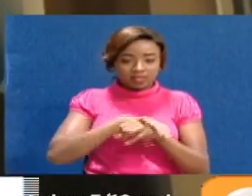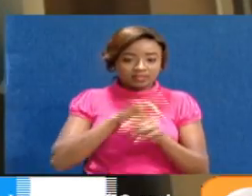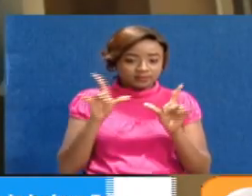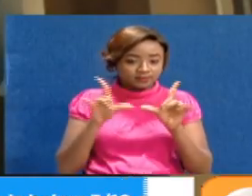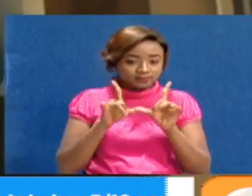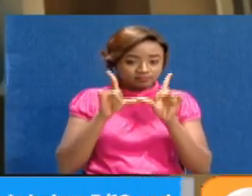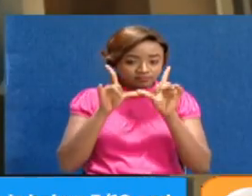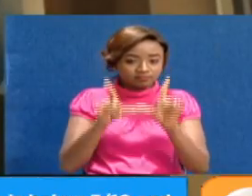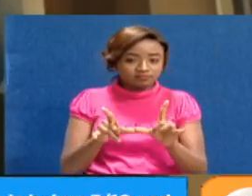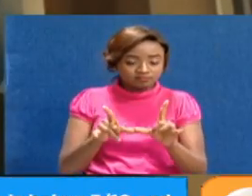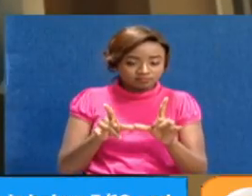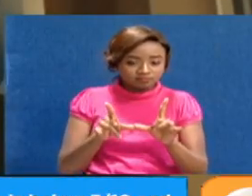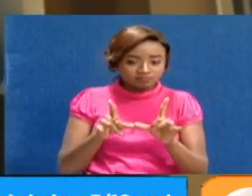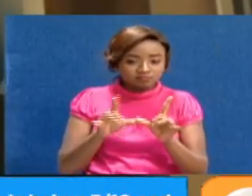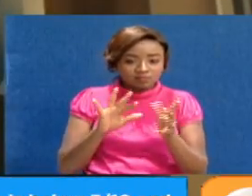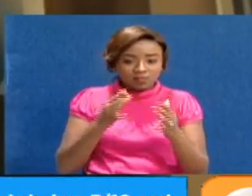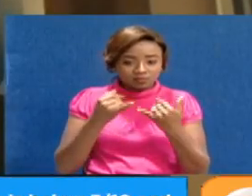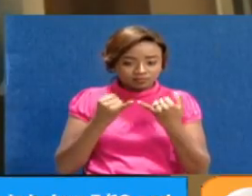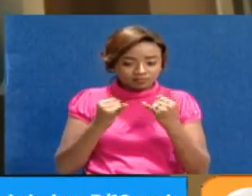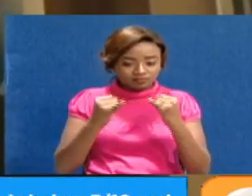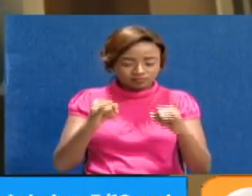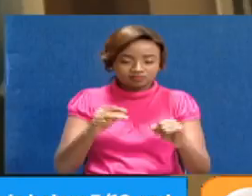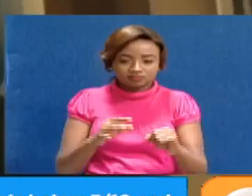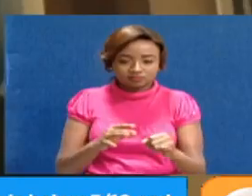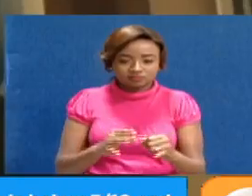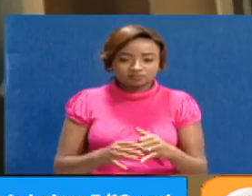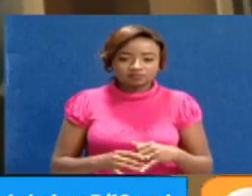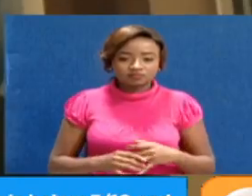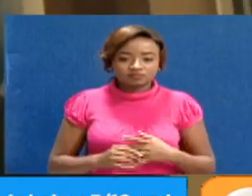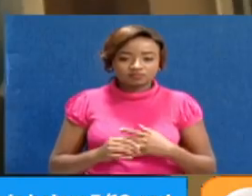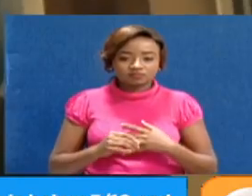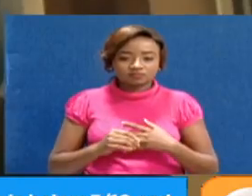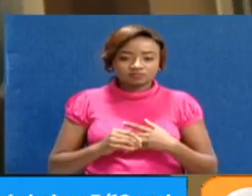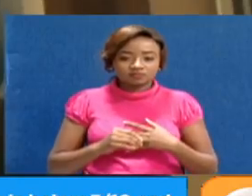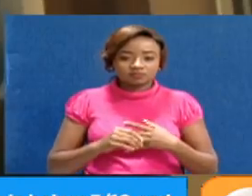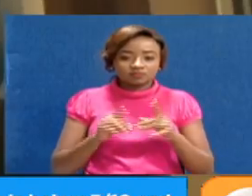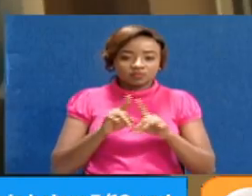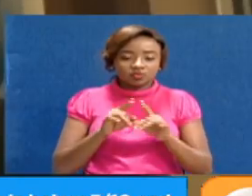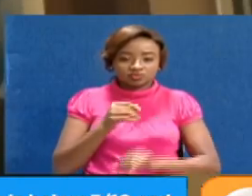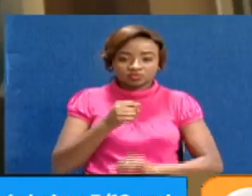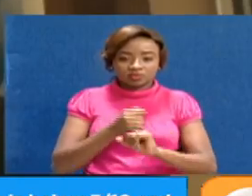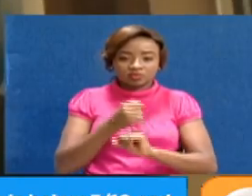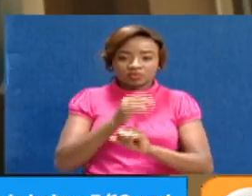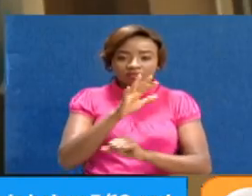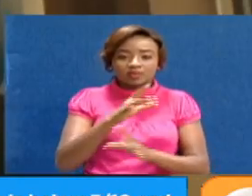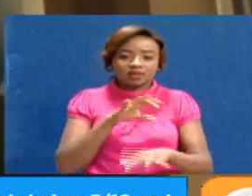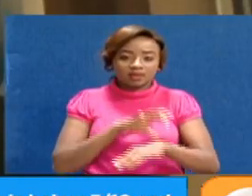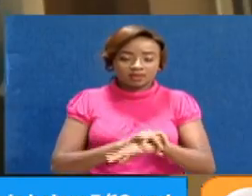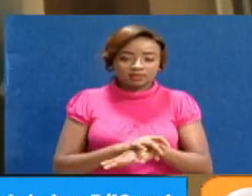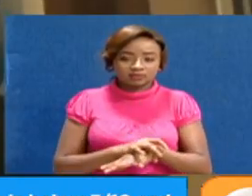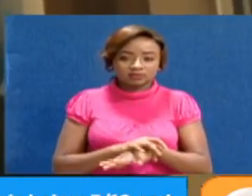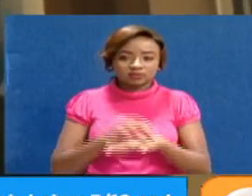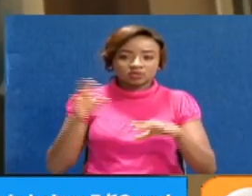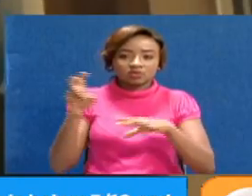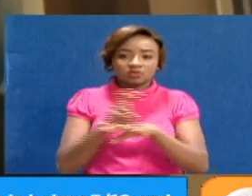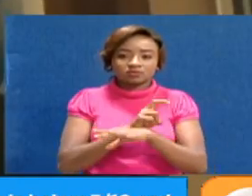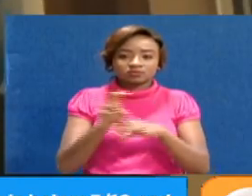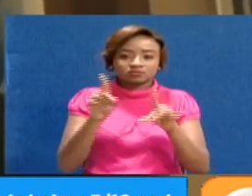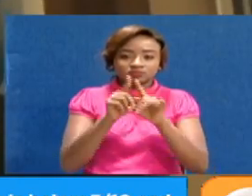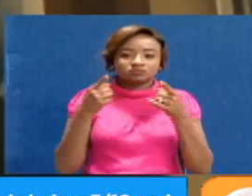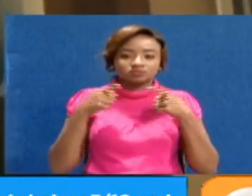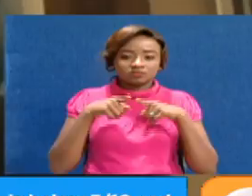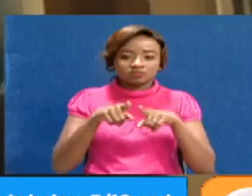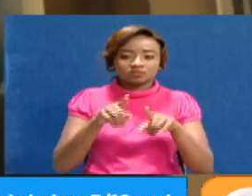by UNODC on the implementation of the convention. We are also supporting in getting a whole network of oversight and